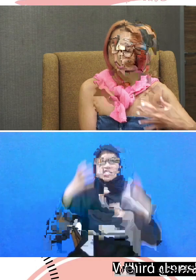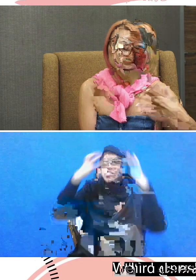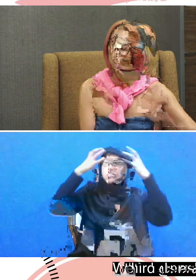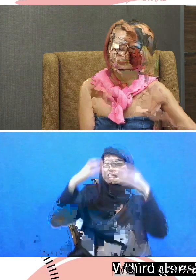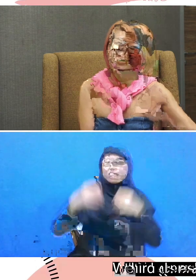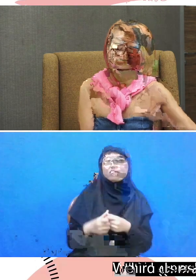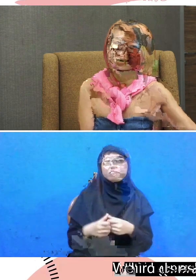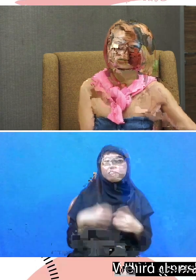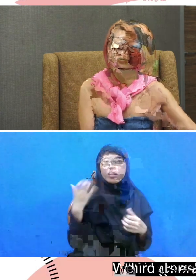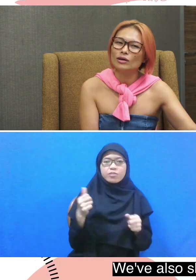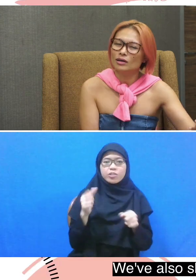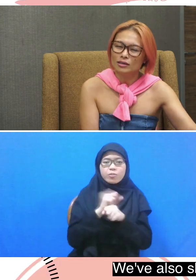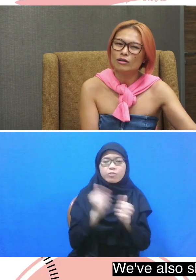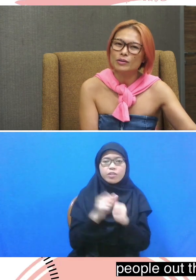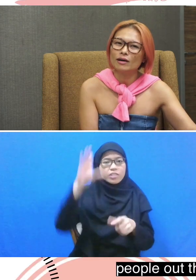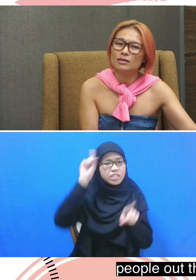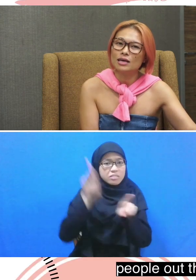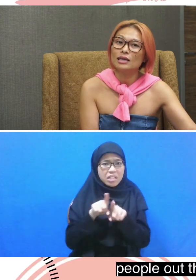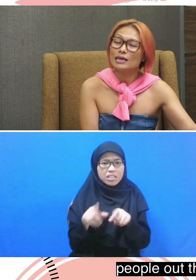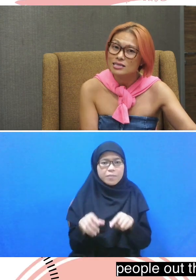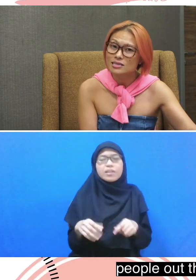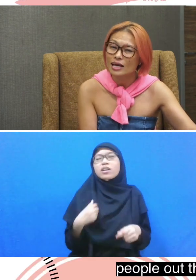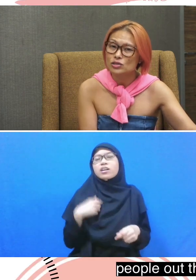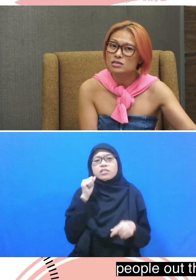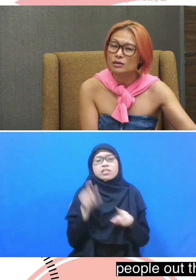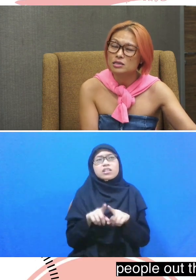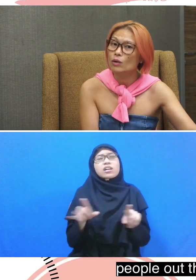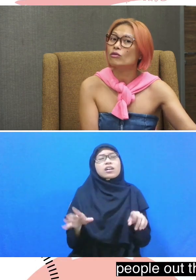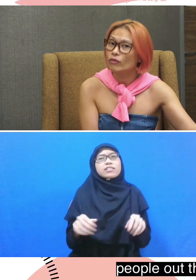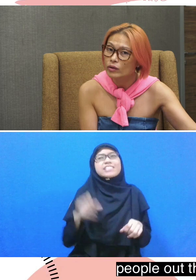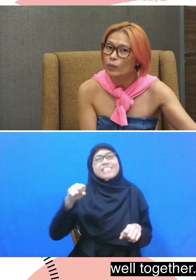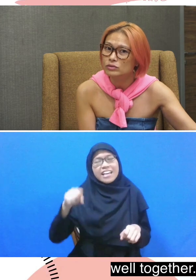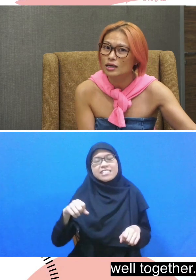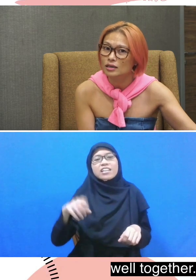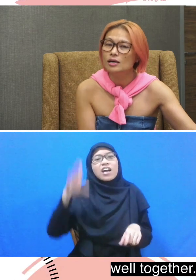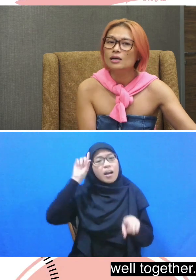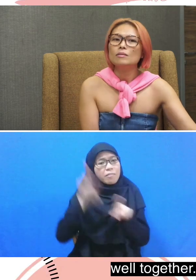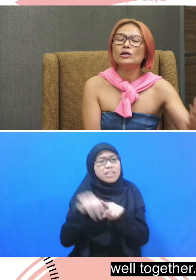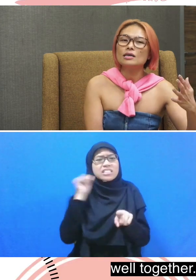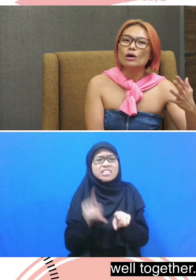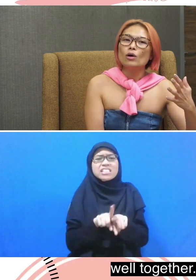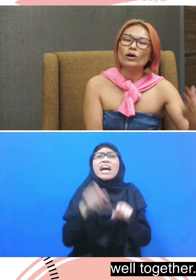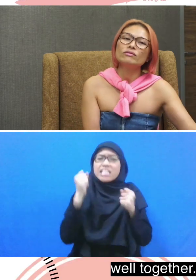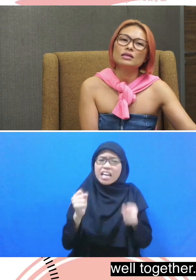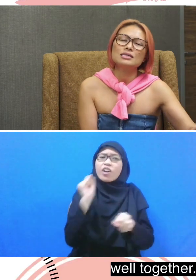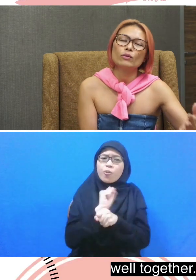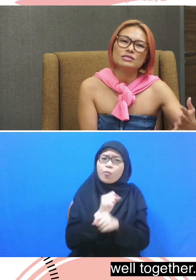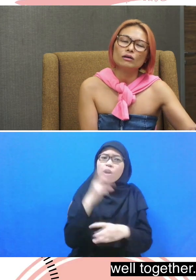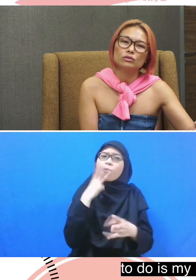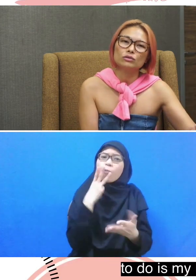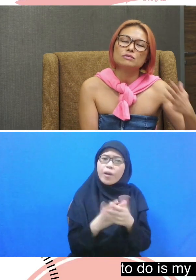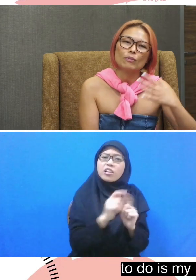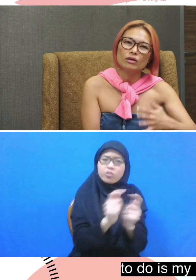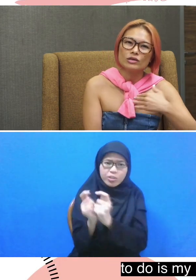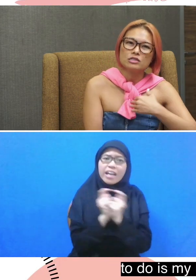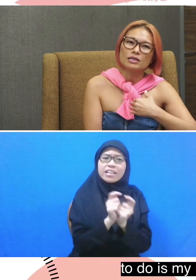we've also shared with each other that, you know, a lot of people out there that yes, actually siblings can work very well together, because one of the things that we've set out